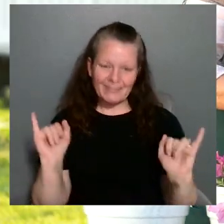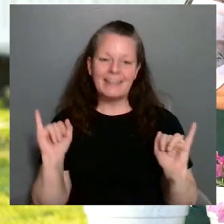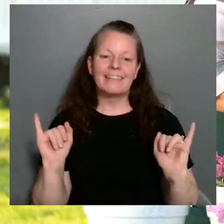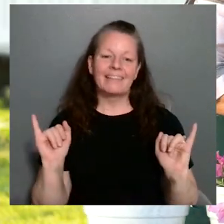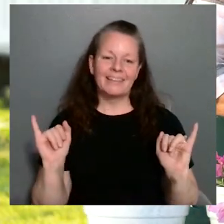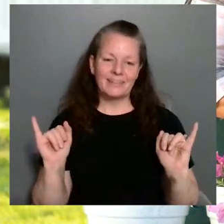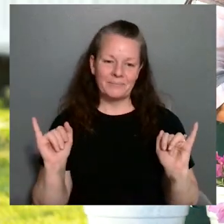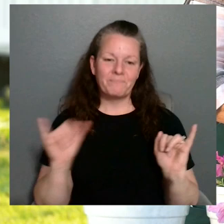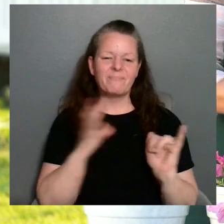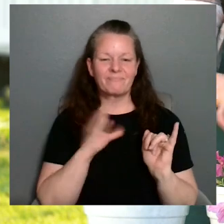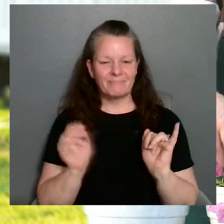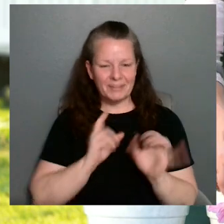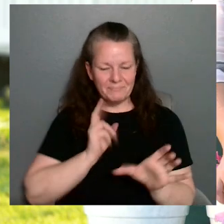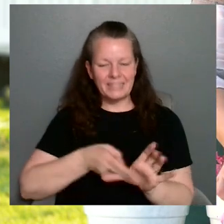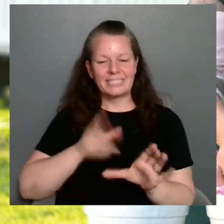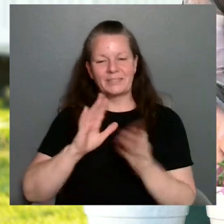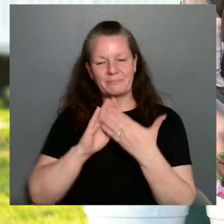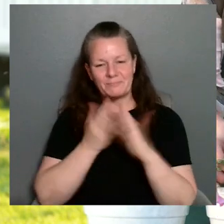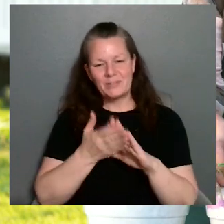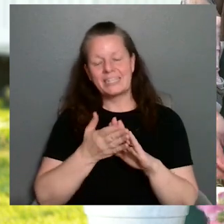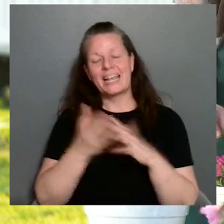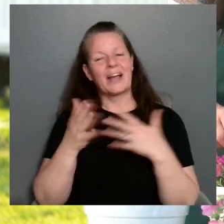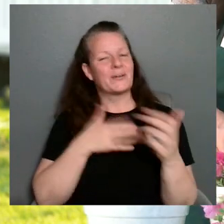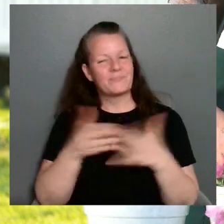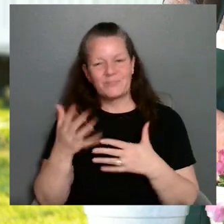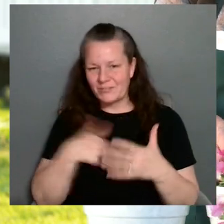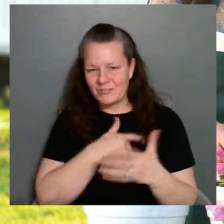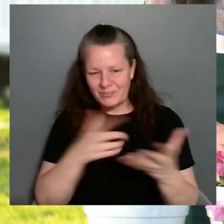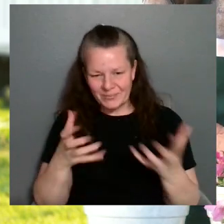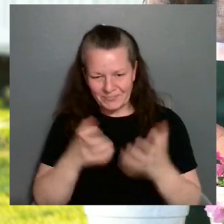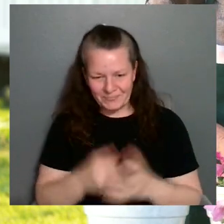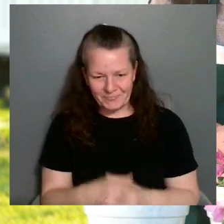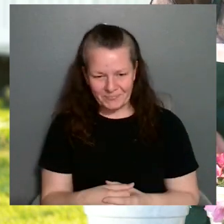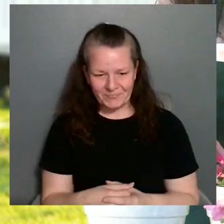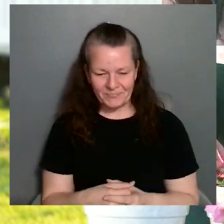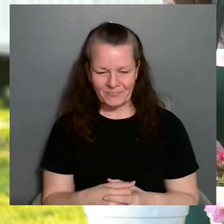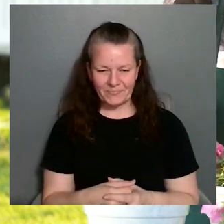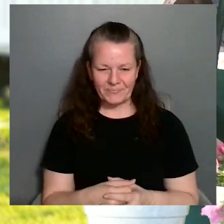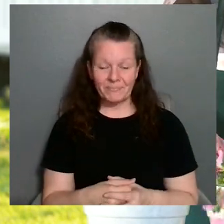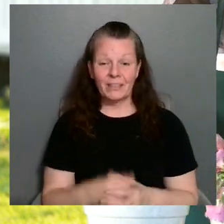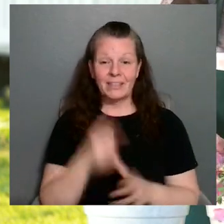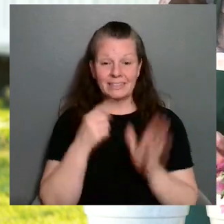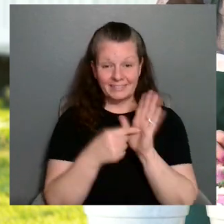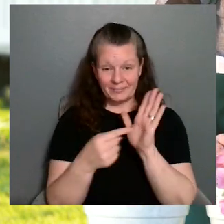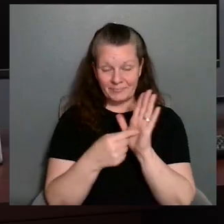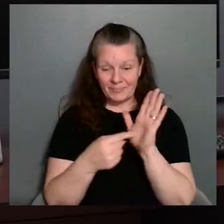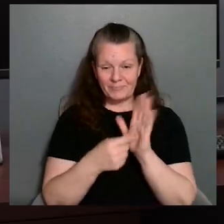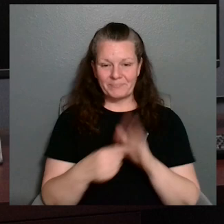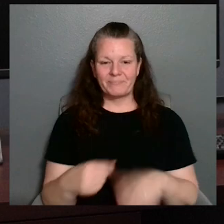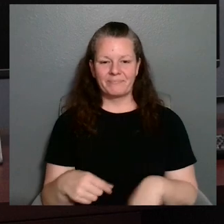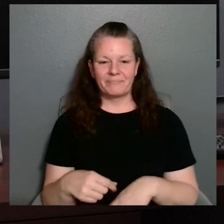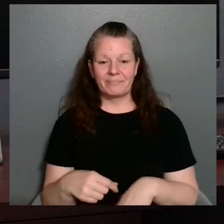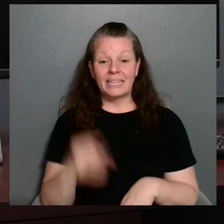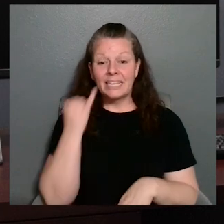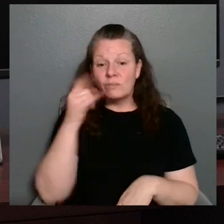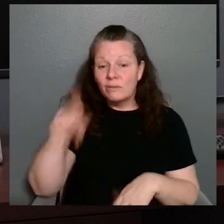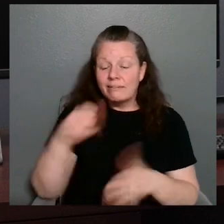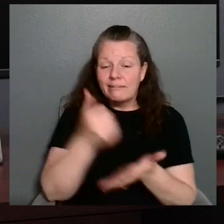live independently and participate in our community however we like. For